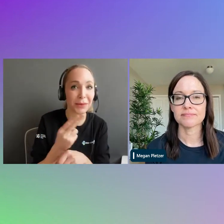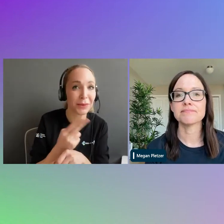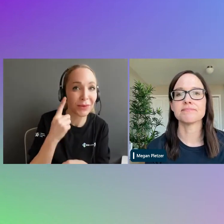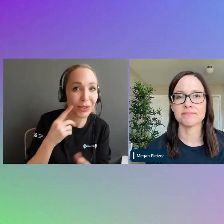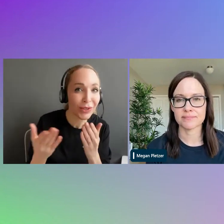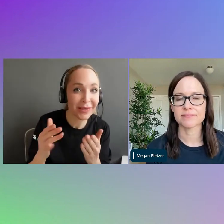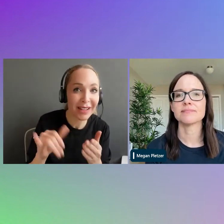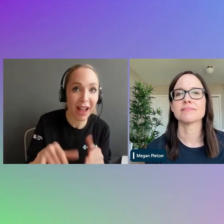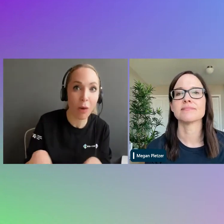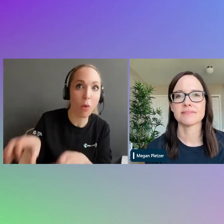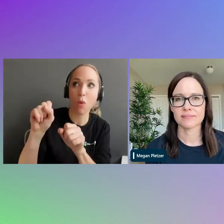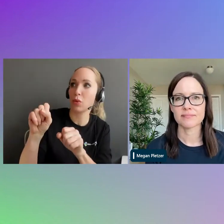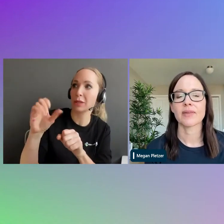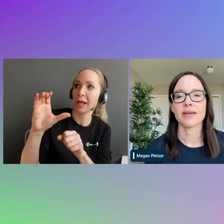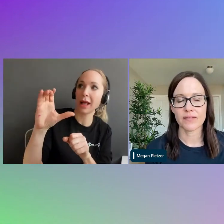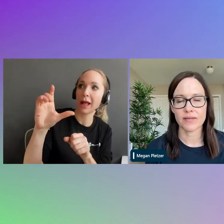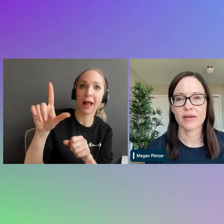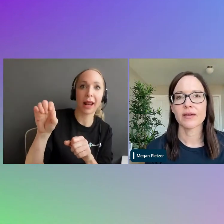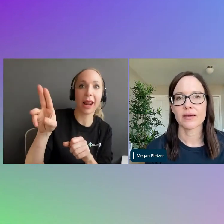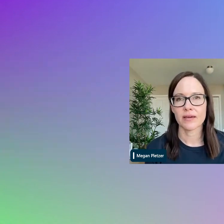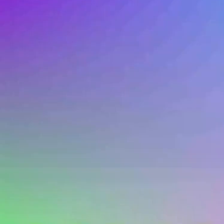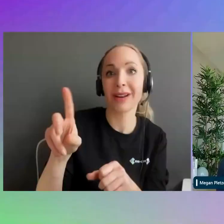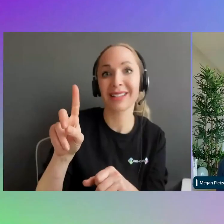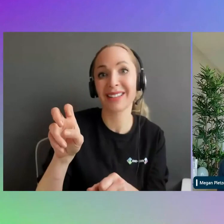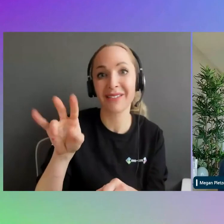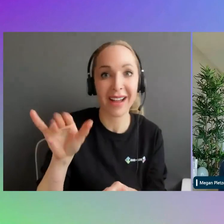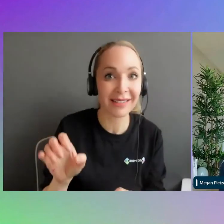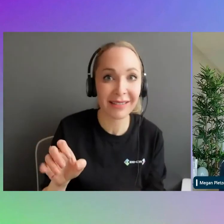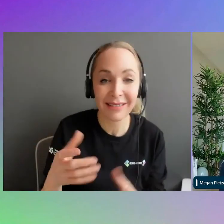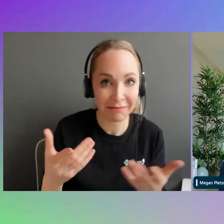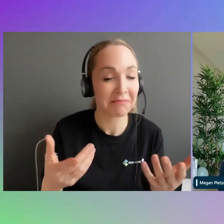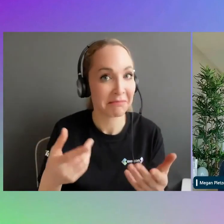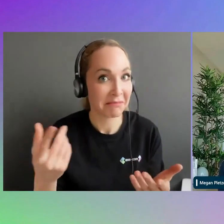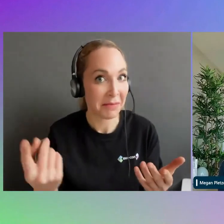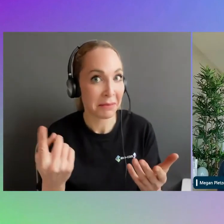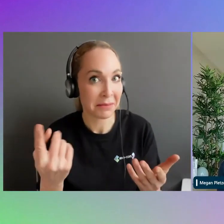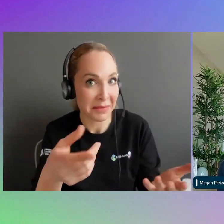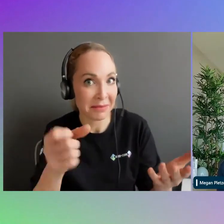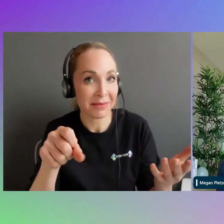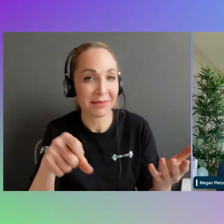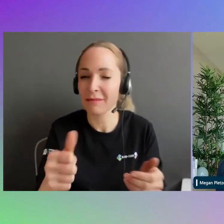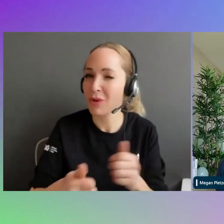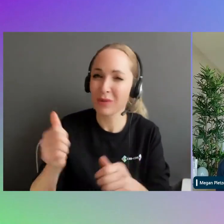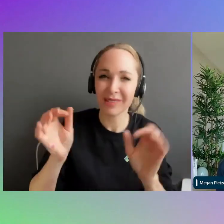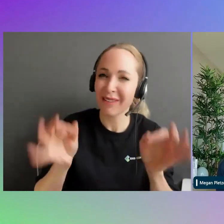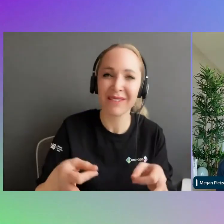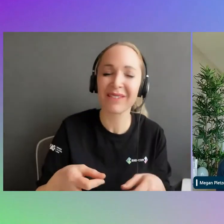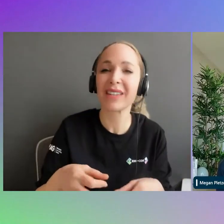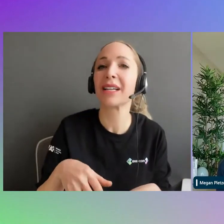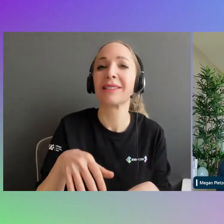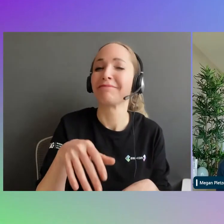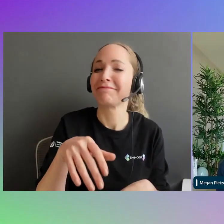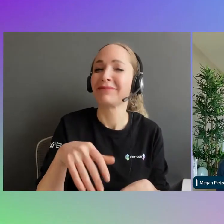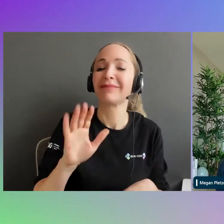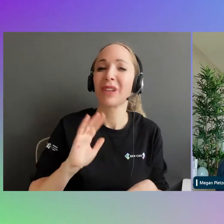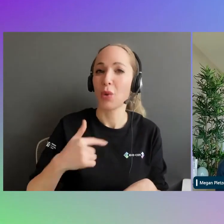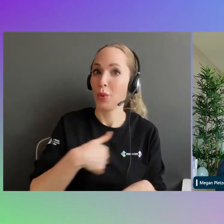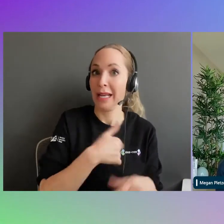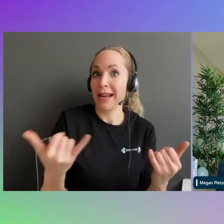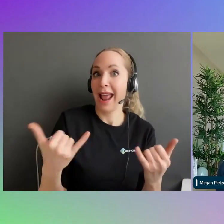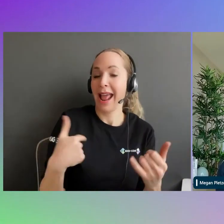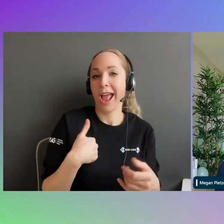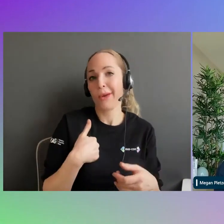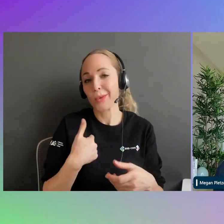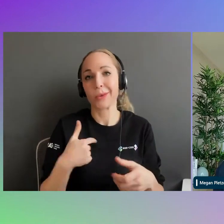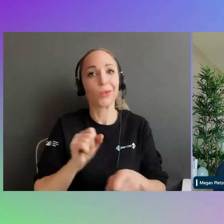cloud devices, something like Sauce Labs, maybe. Yes, most definitely. We are actively working